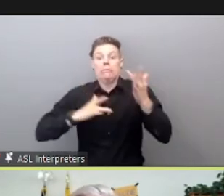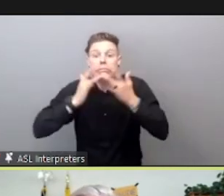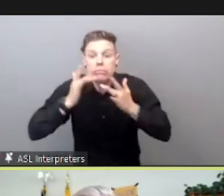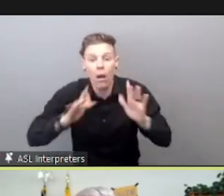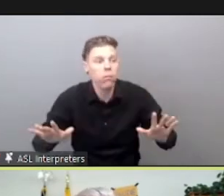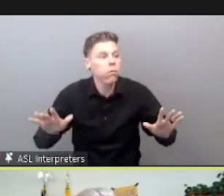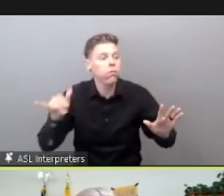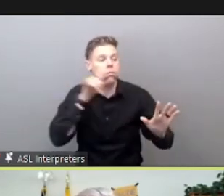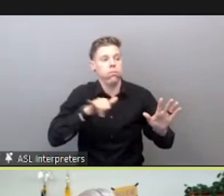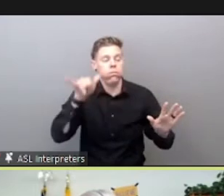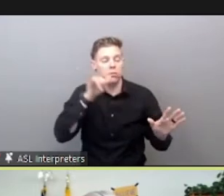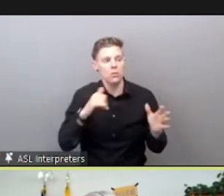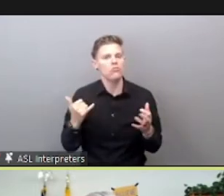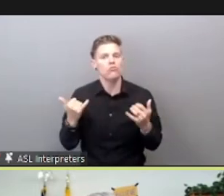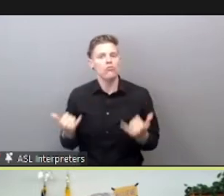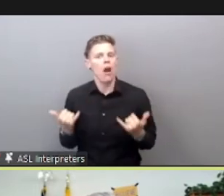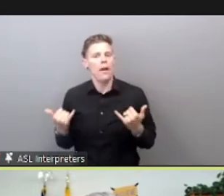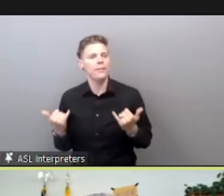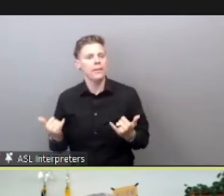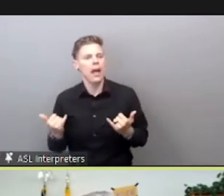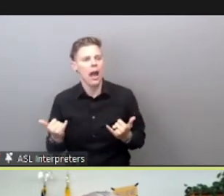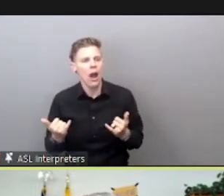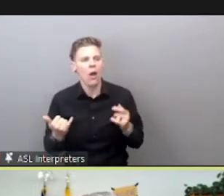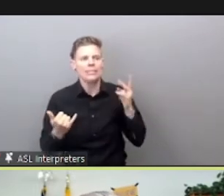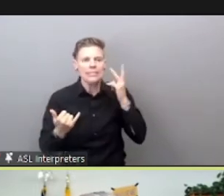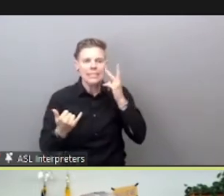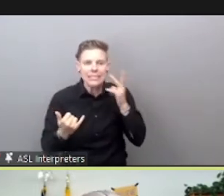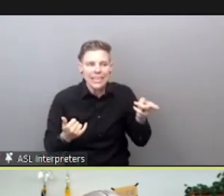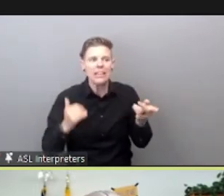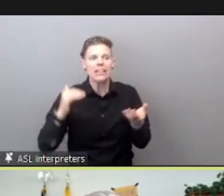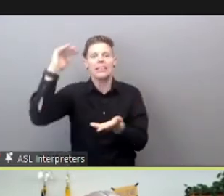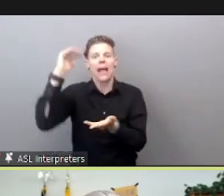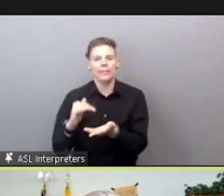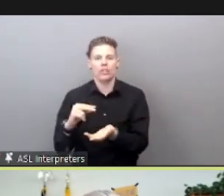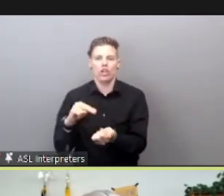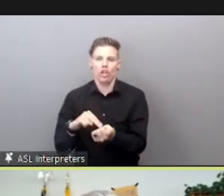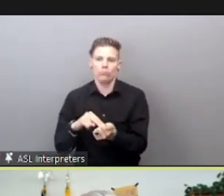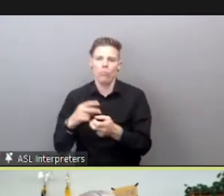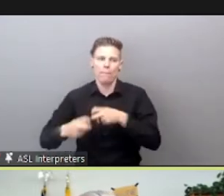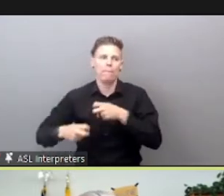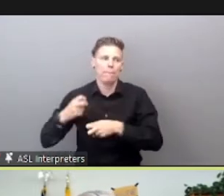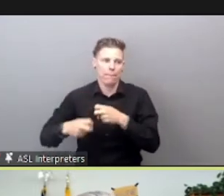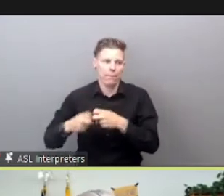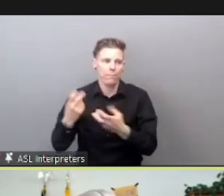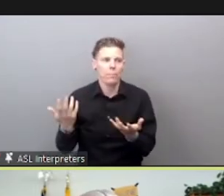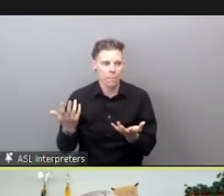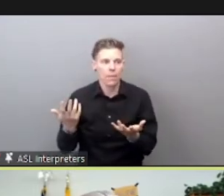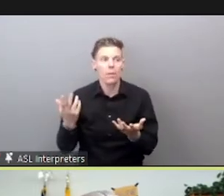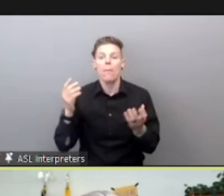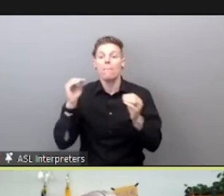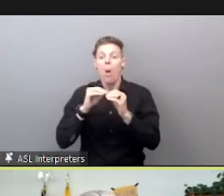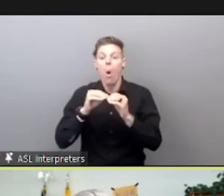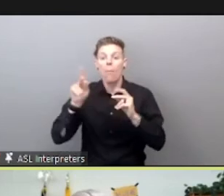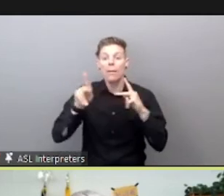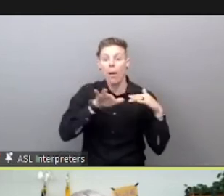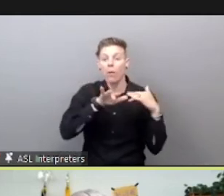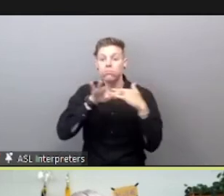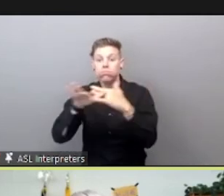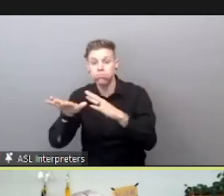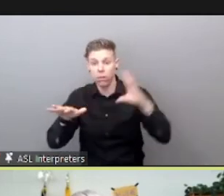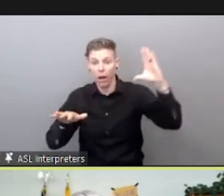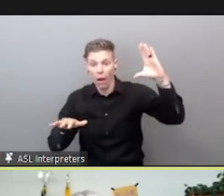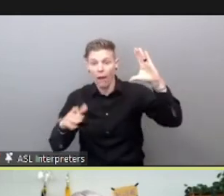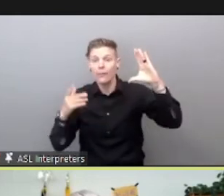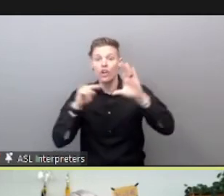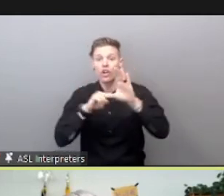peak, one, less nurses, two, a lot more people in the hospital, sicker people in the hospital. And there's a way